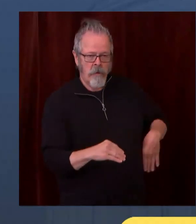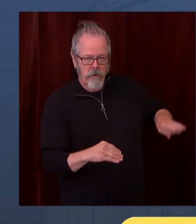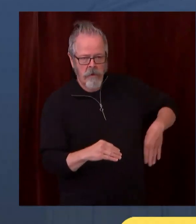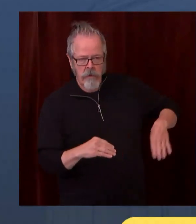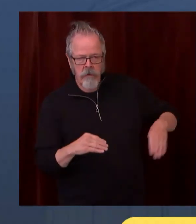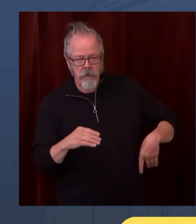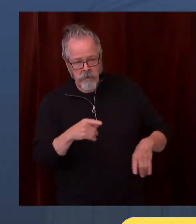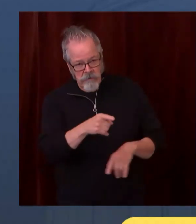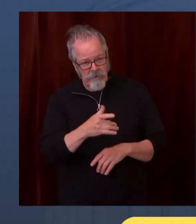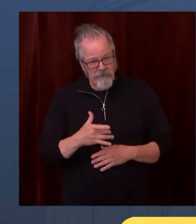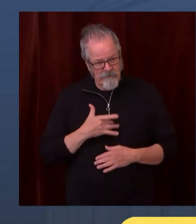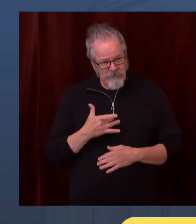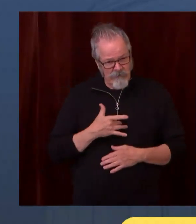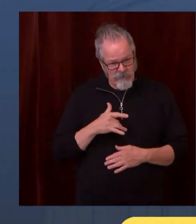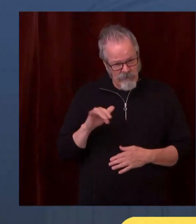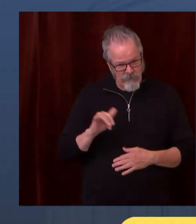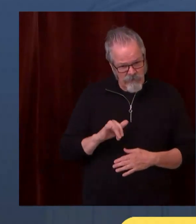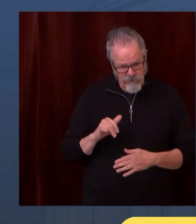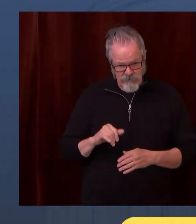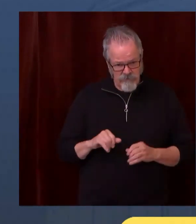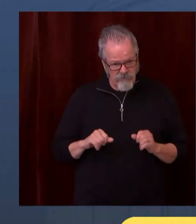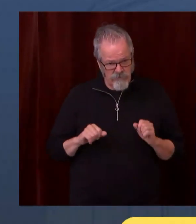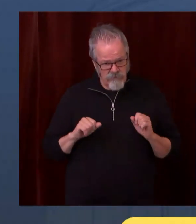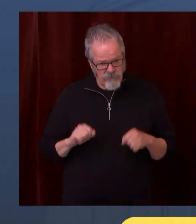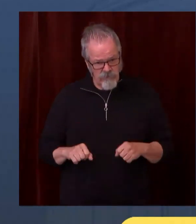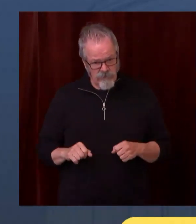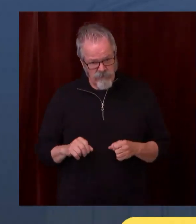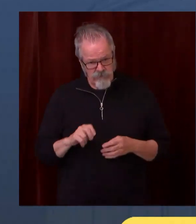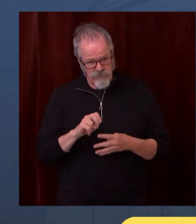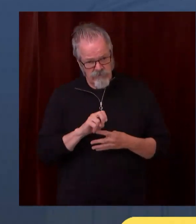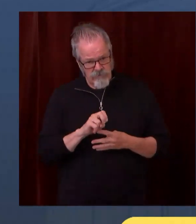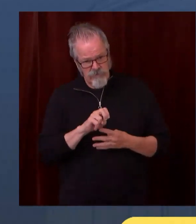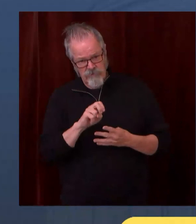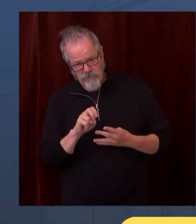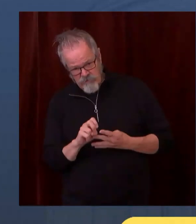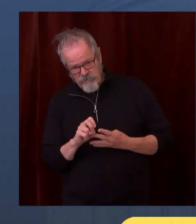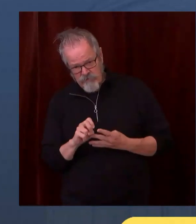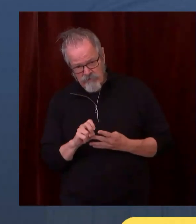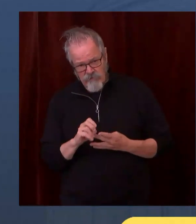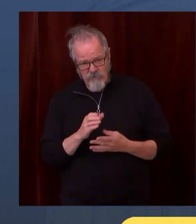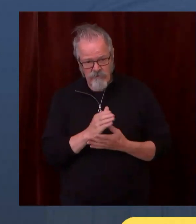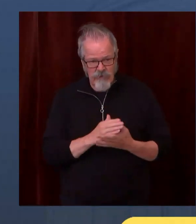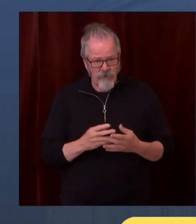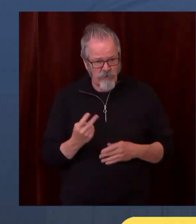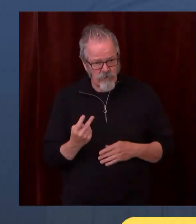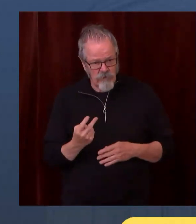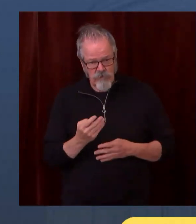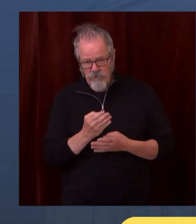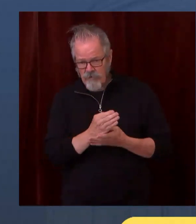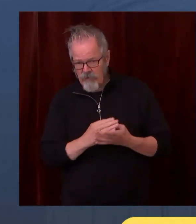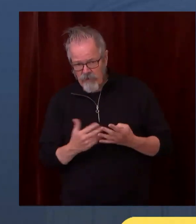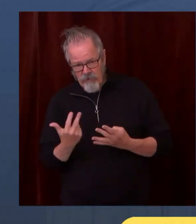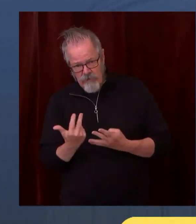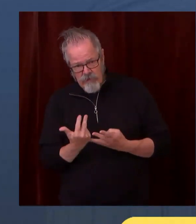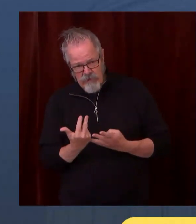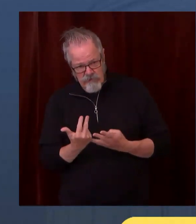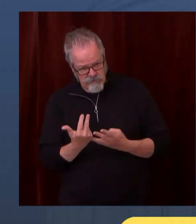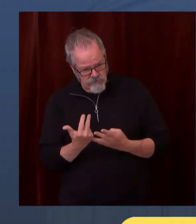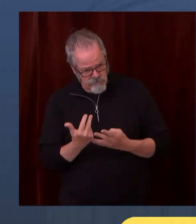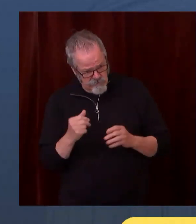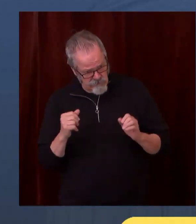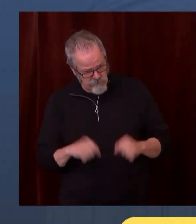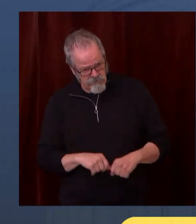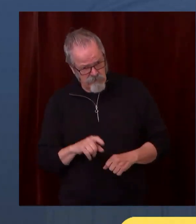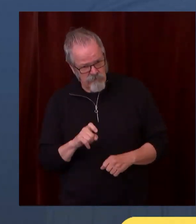Well, I wish I could give you a categorical black or white answer to that question. What I would say is definitely as